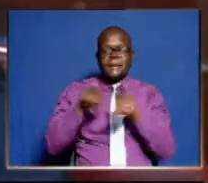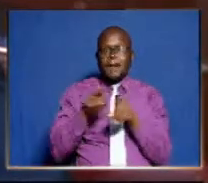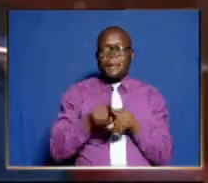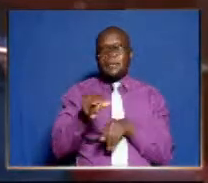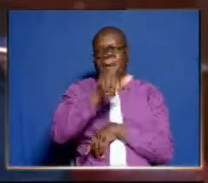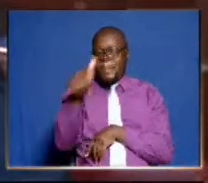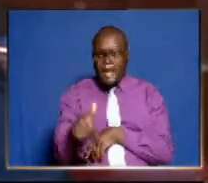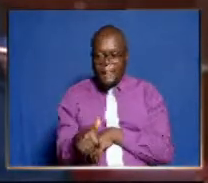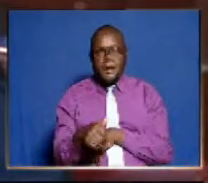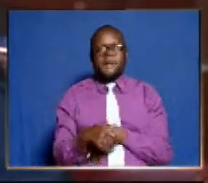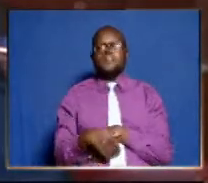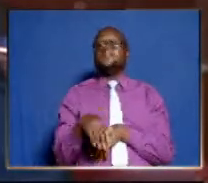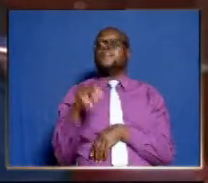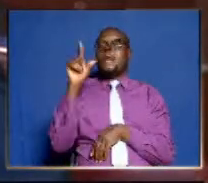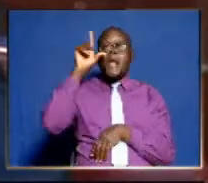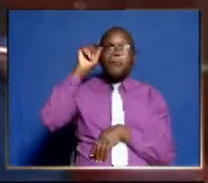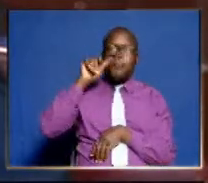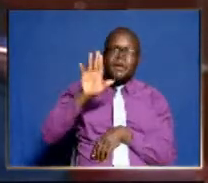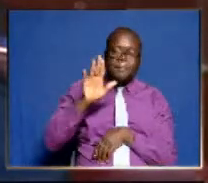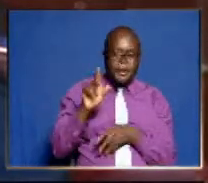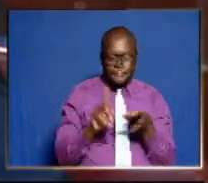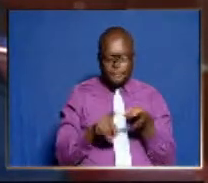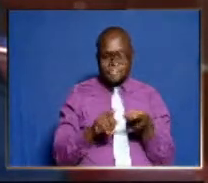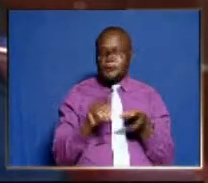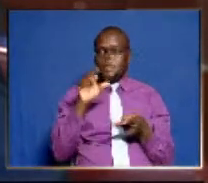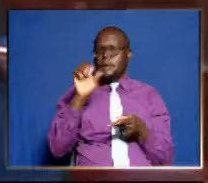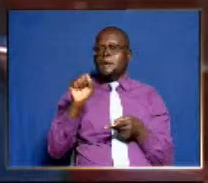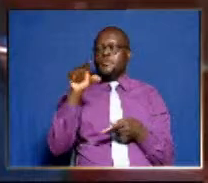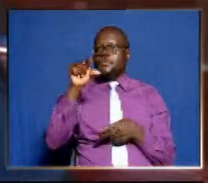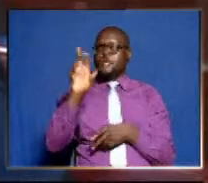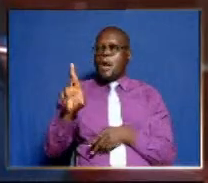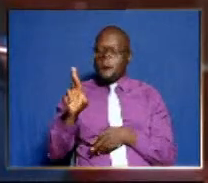Dogokudu Special Economic Zone, SGR,